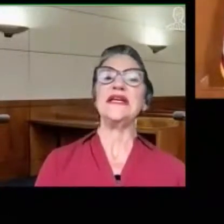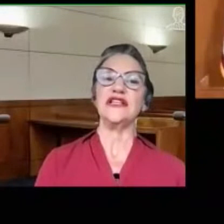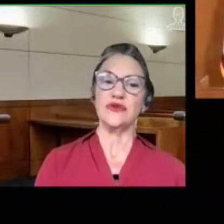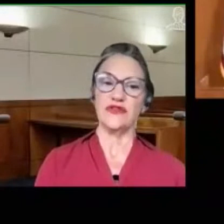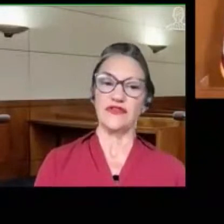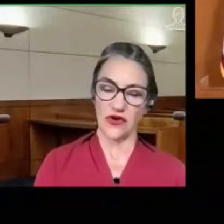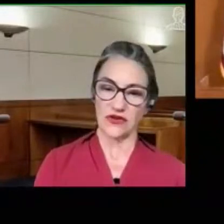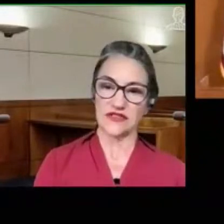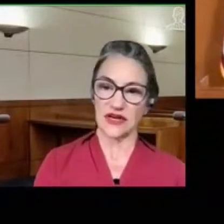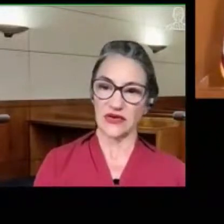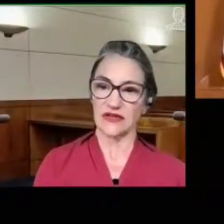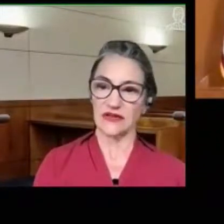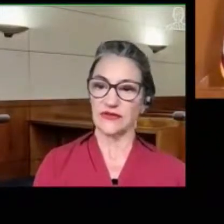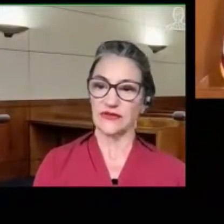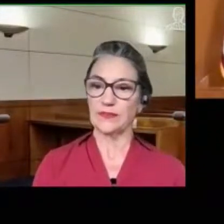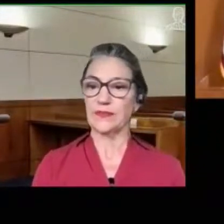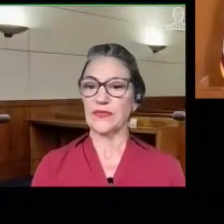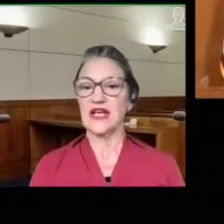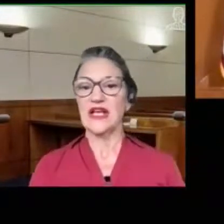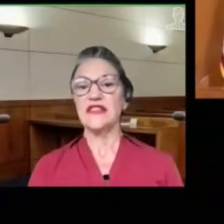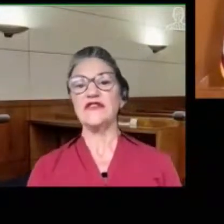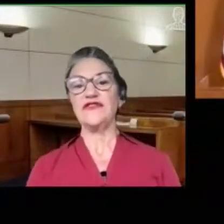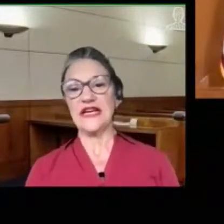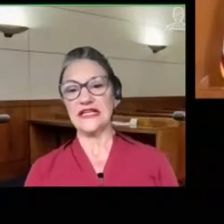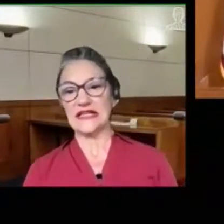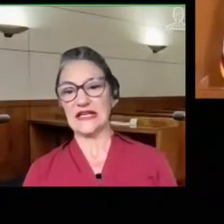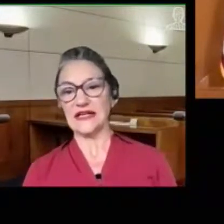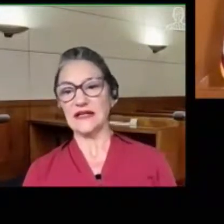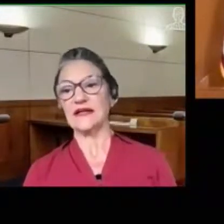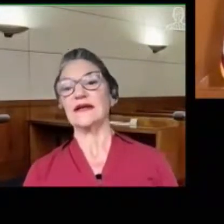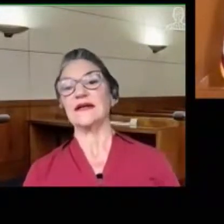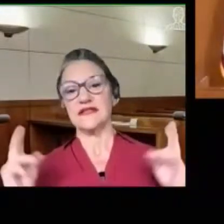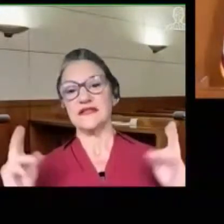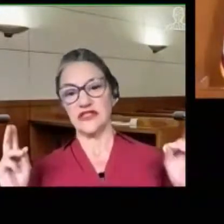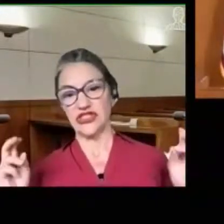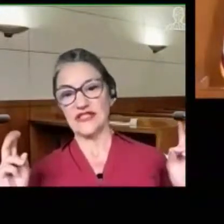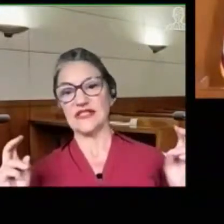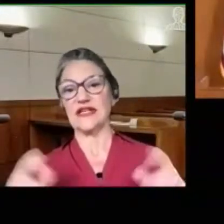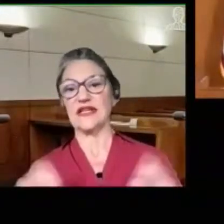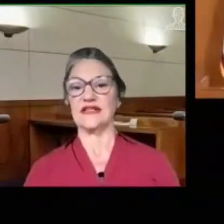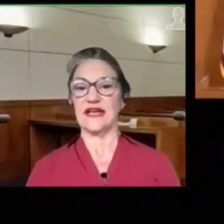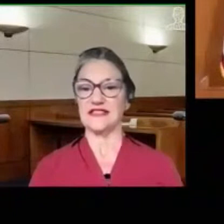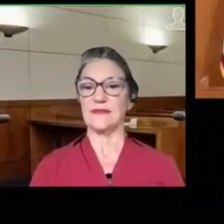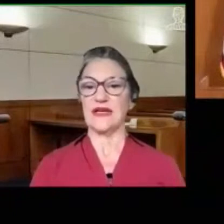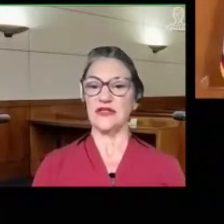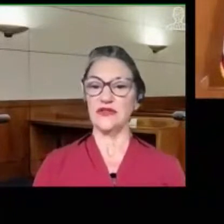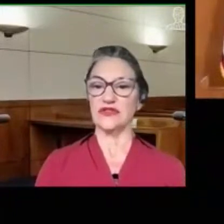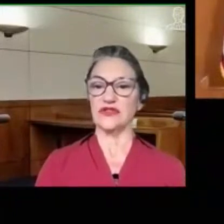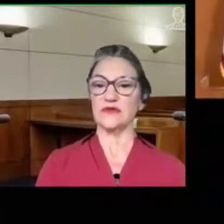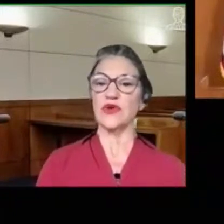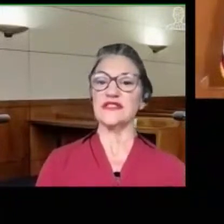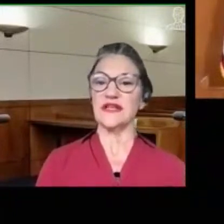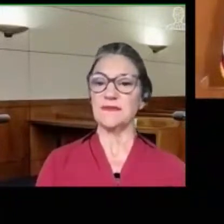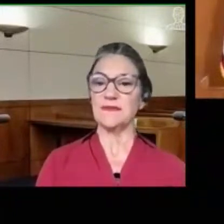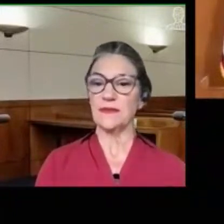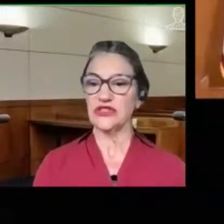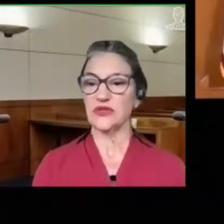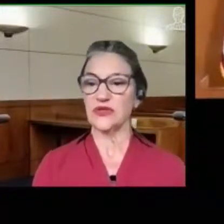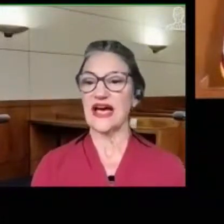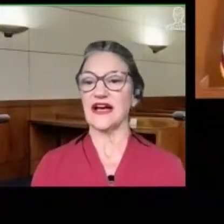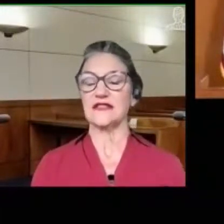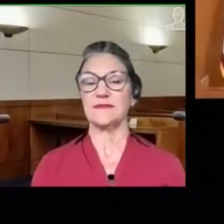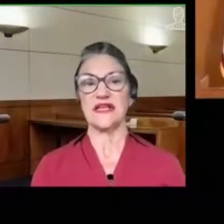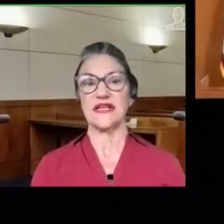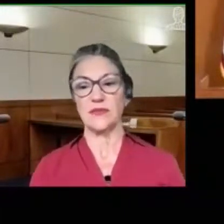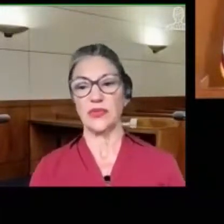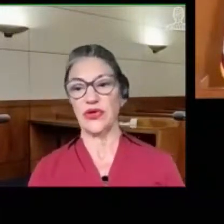leading to a false narrative the finding suggesting tests make users more susceptible